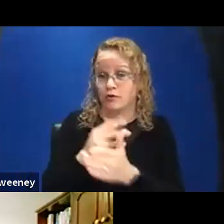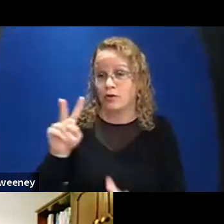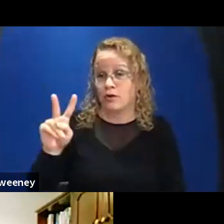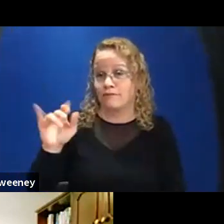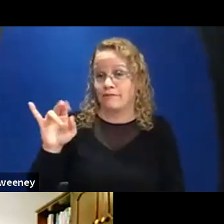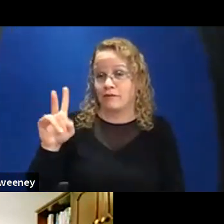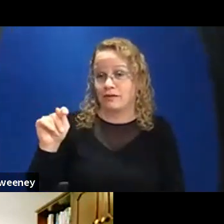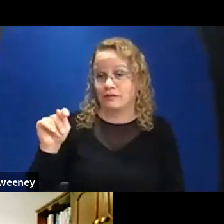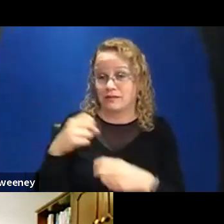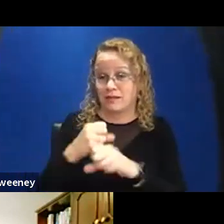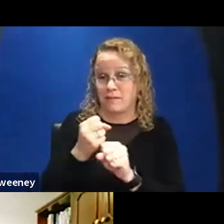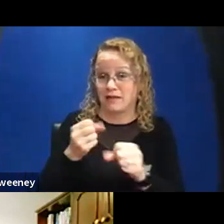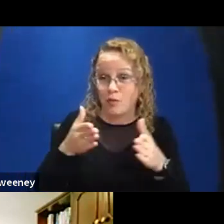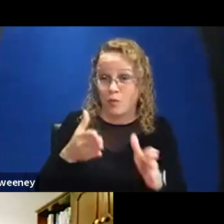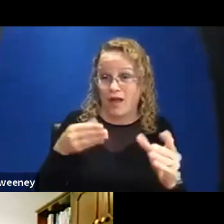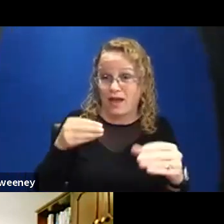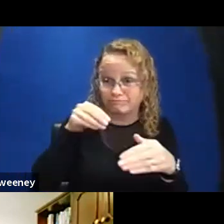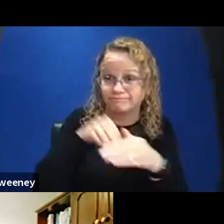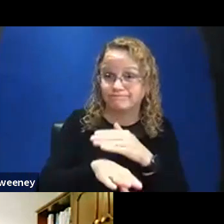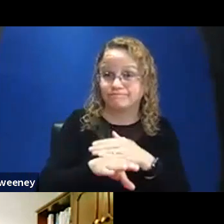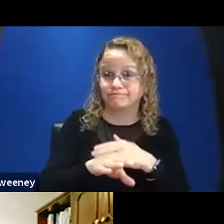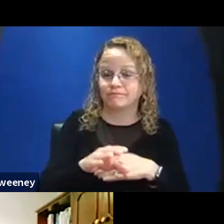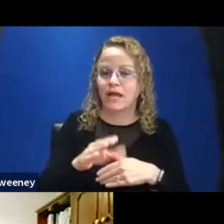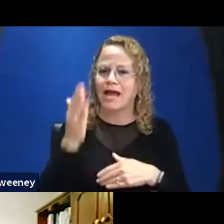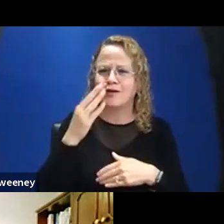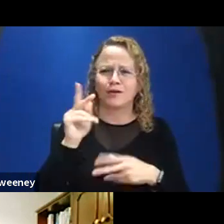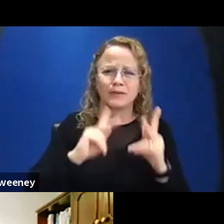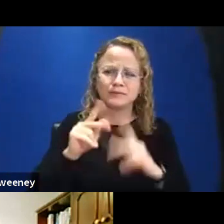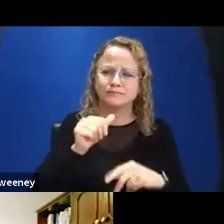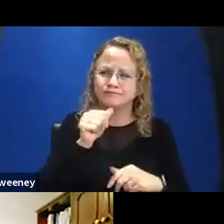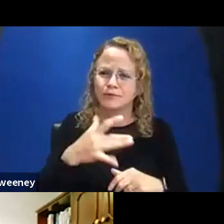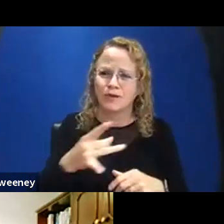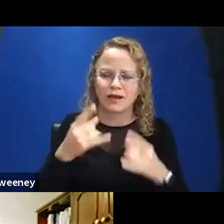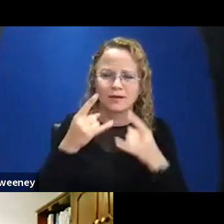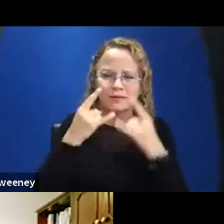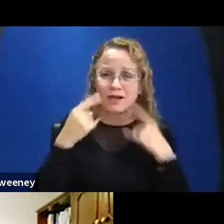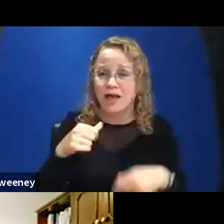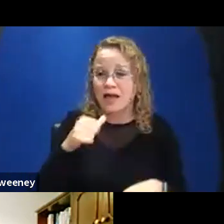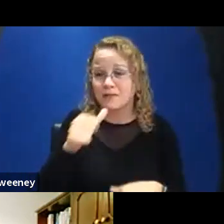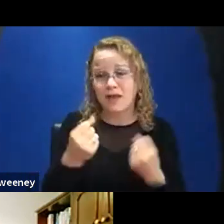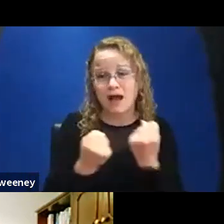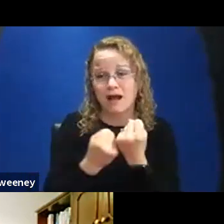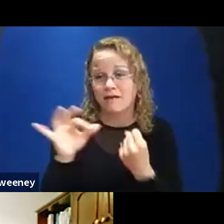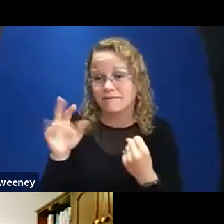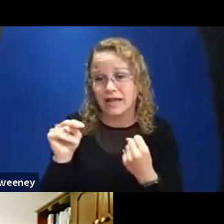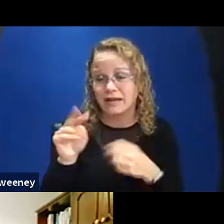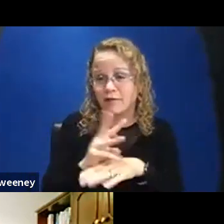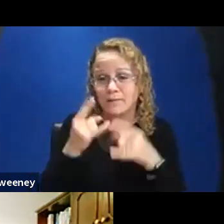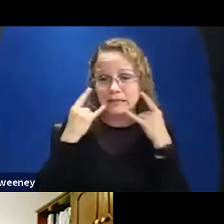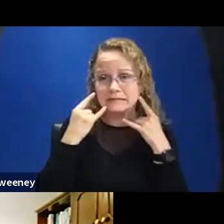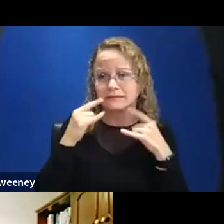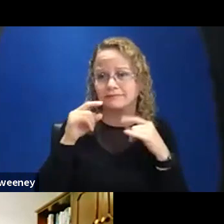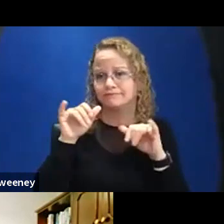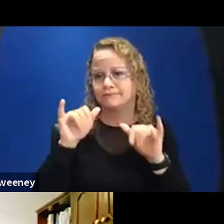their way in. And so I know that people don't like wearing masks. I am not a fan of wearing masks and keeping my